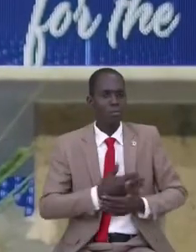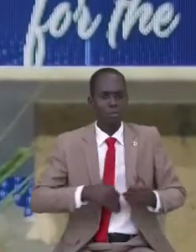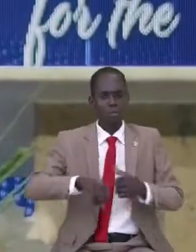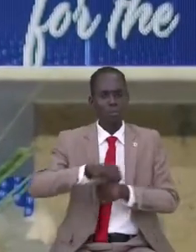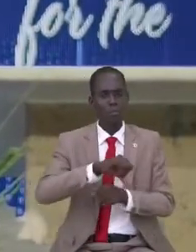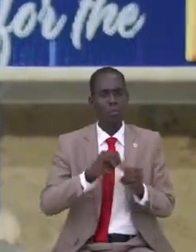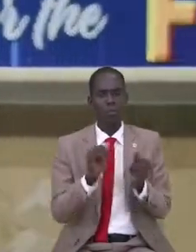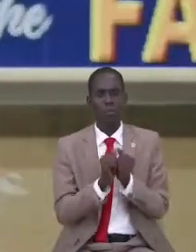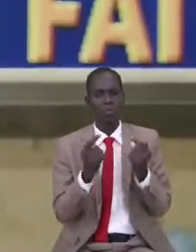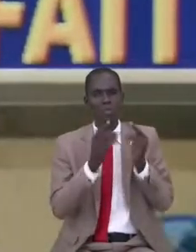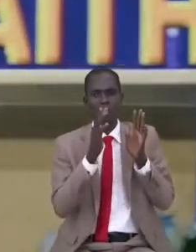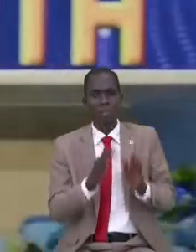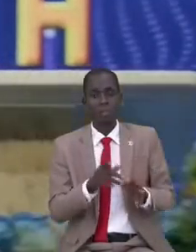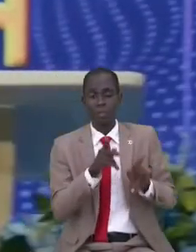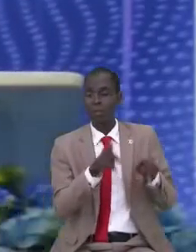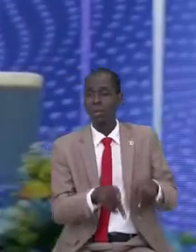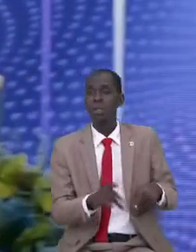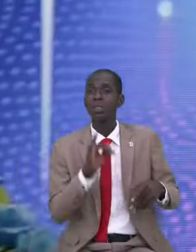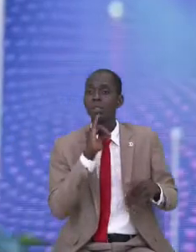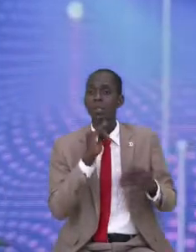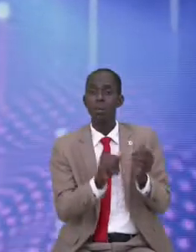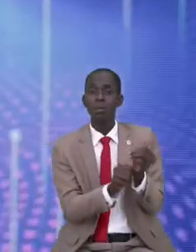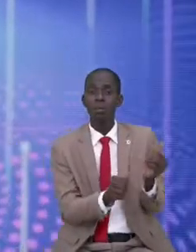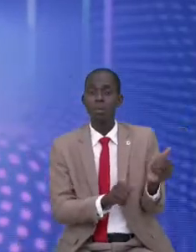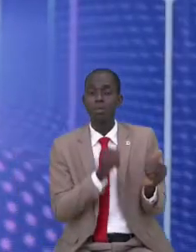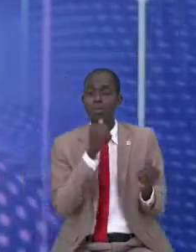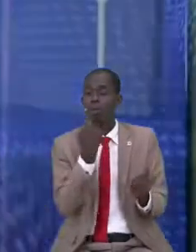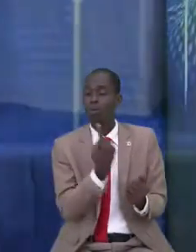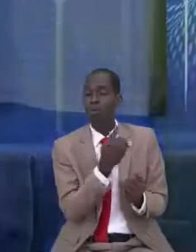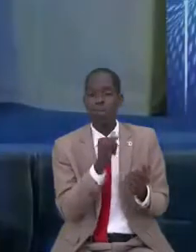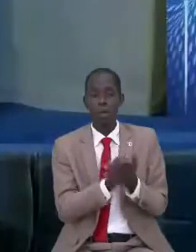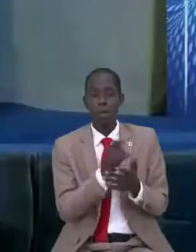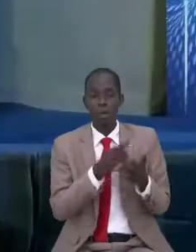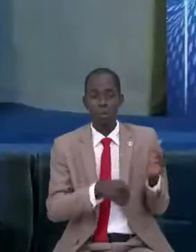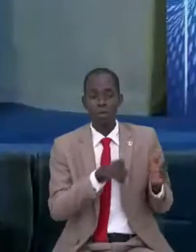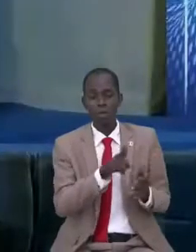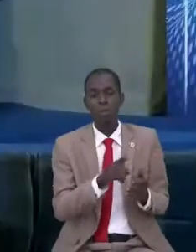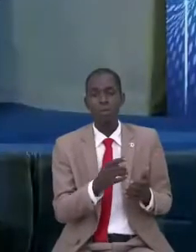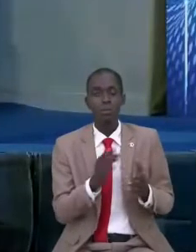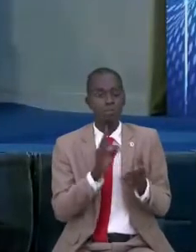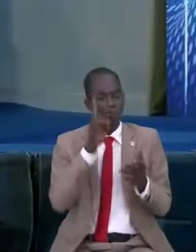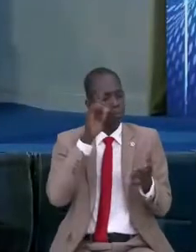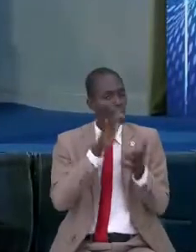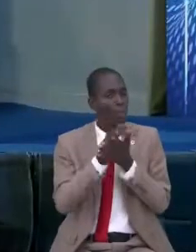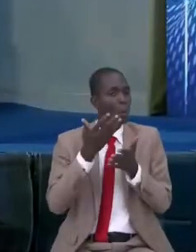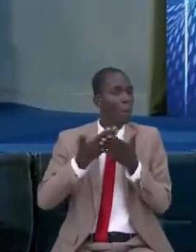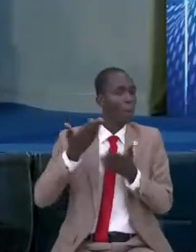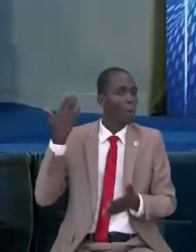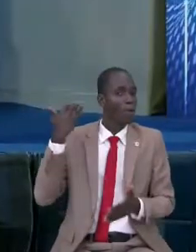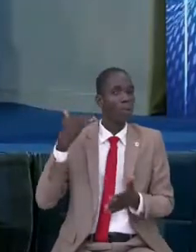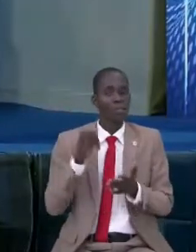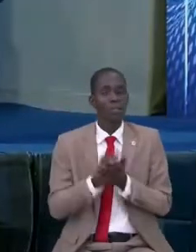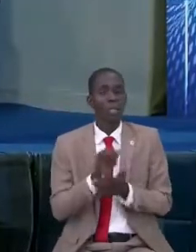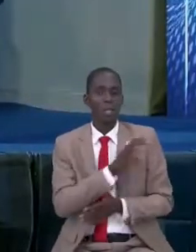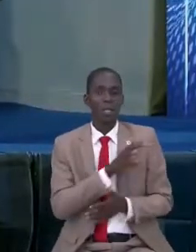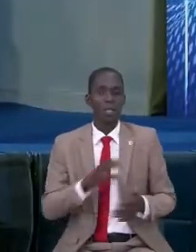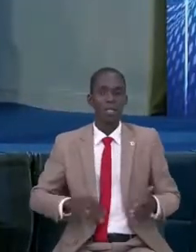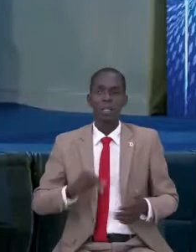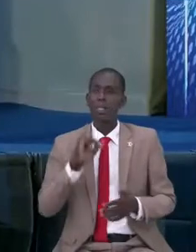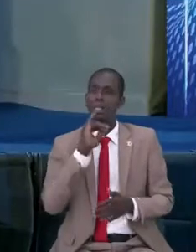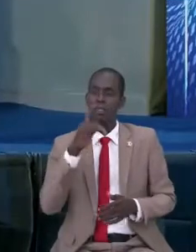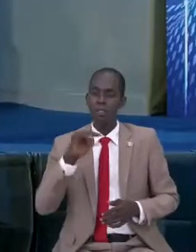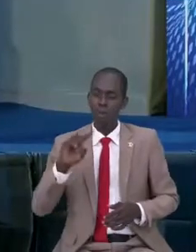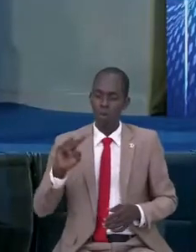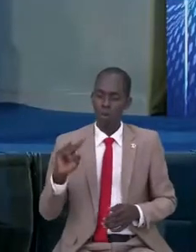backsliding. Not only that, what he used to believe, that Christ is the only way, that